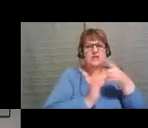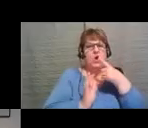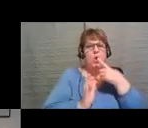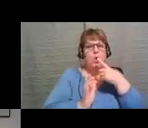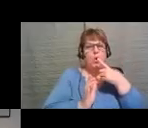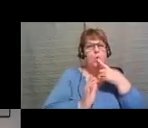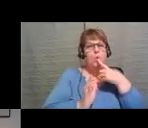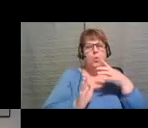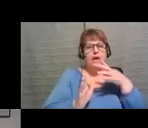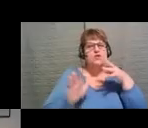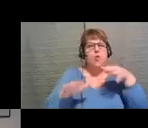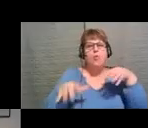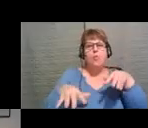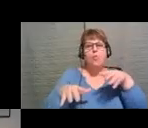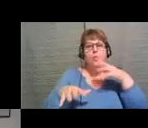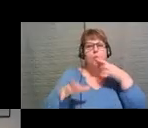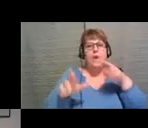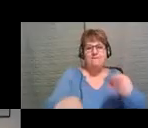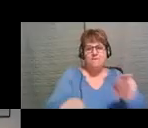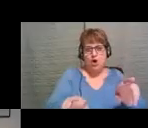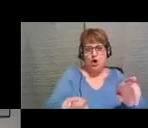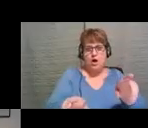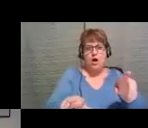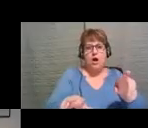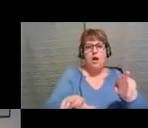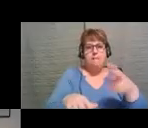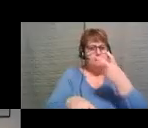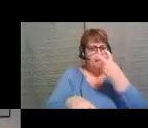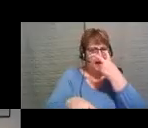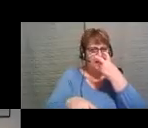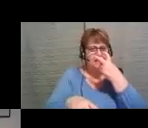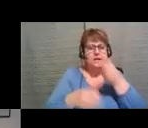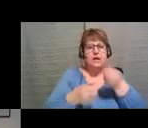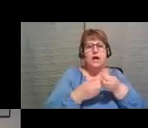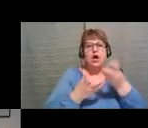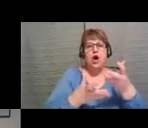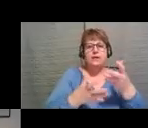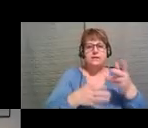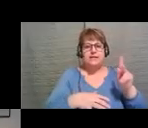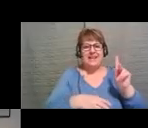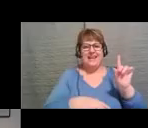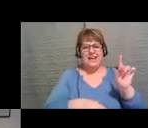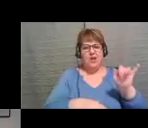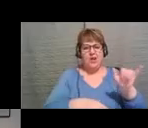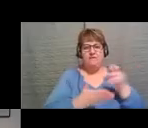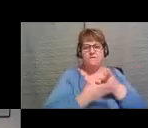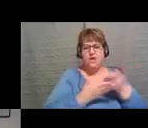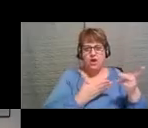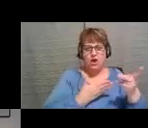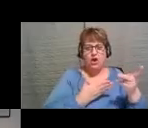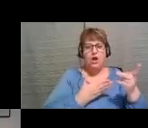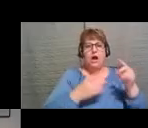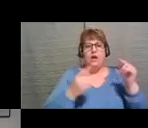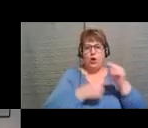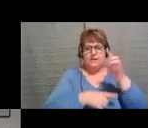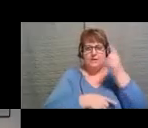blindness, which causes kidney failure and scarring of the retina. And again, I thought, oh